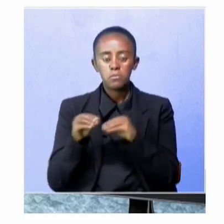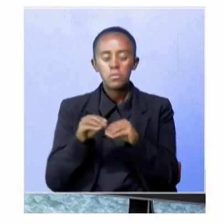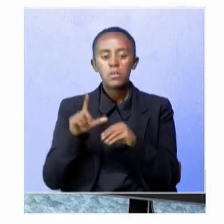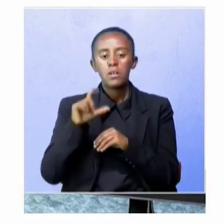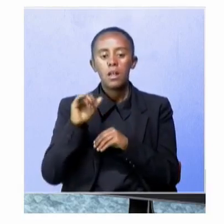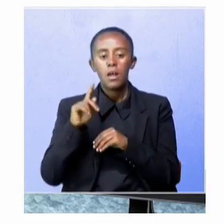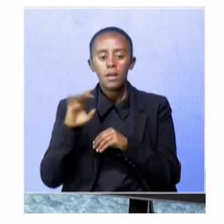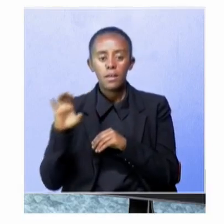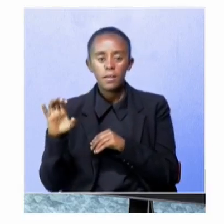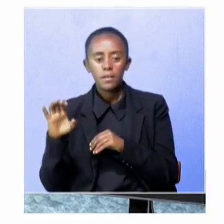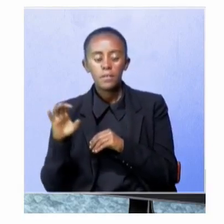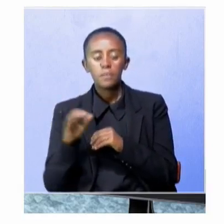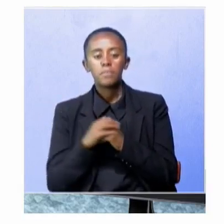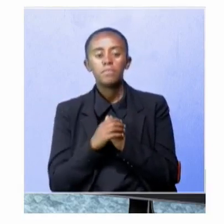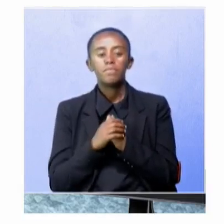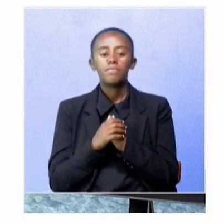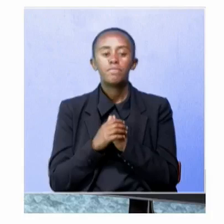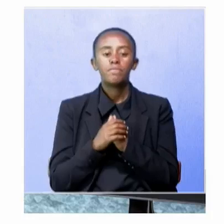like